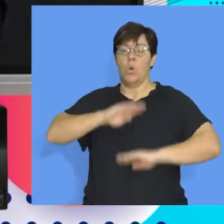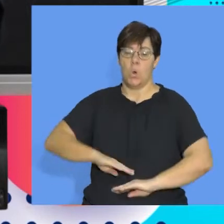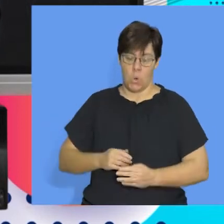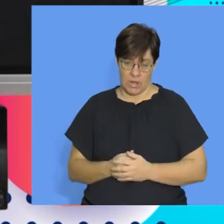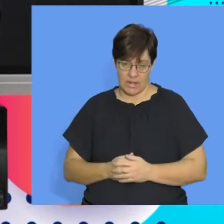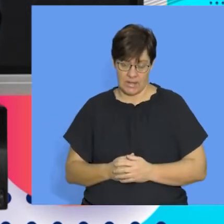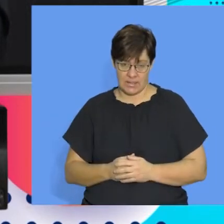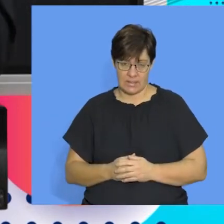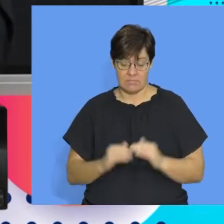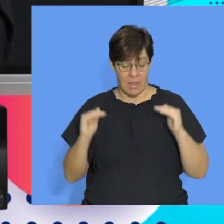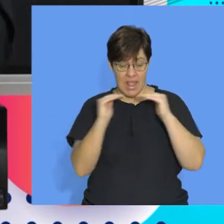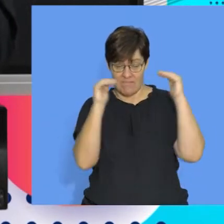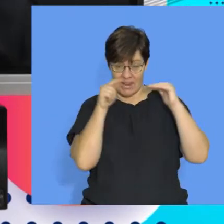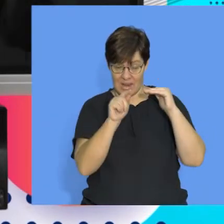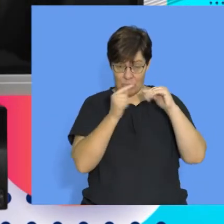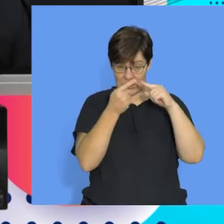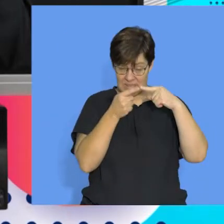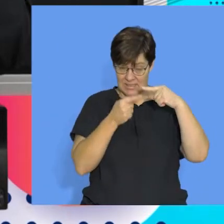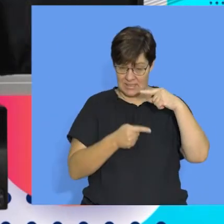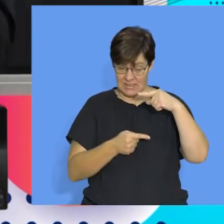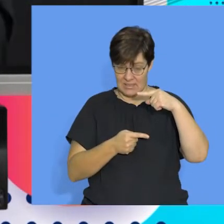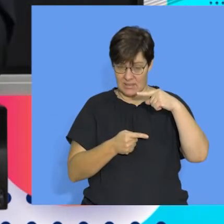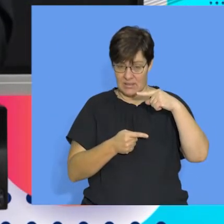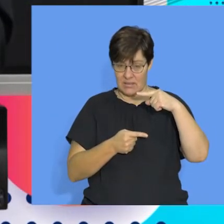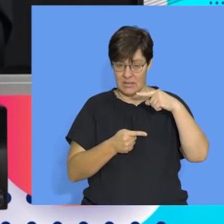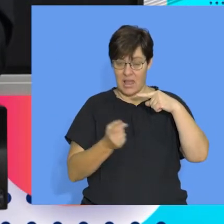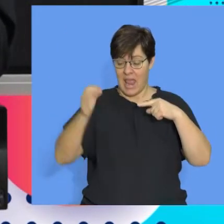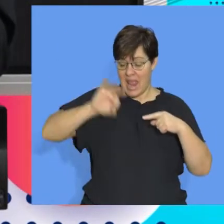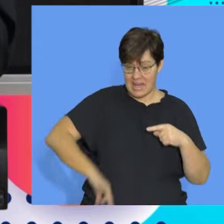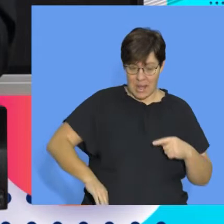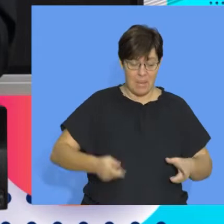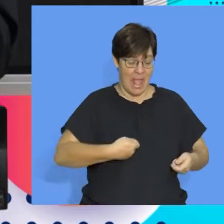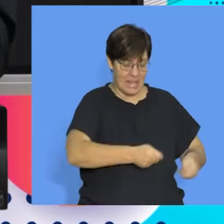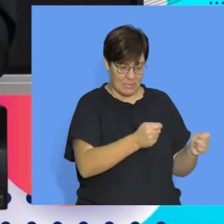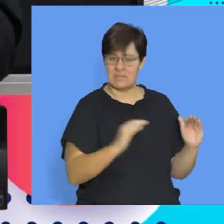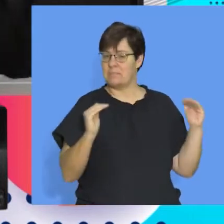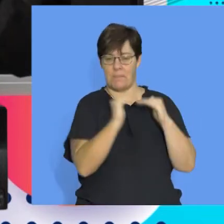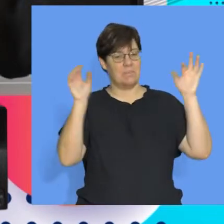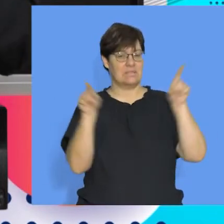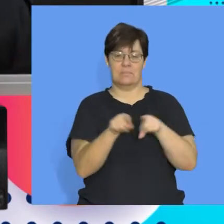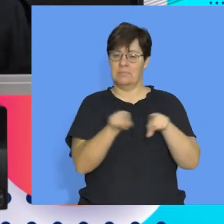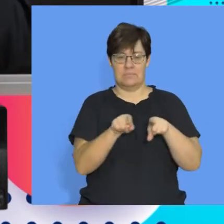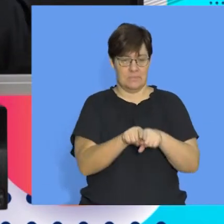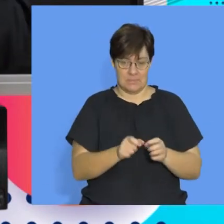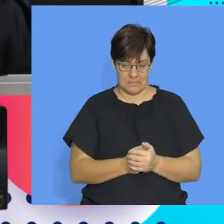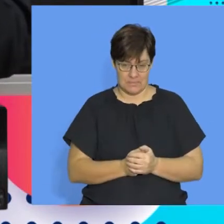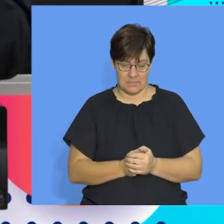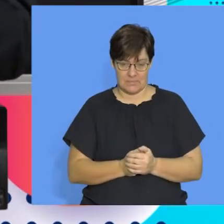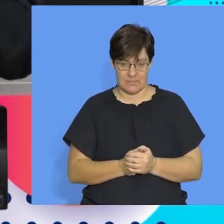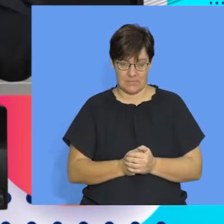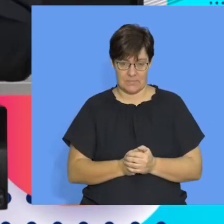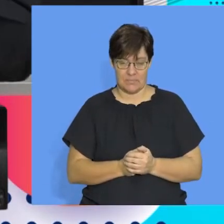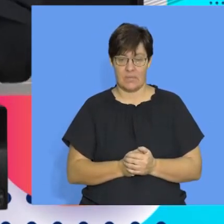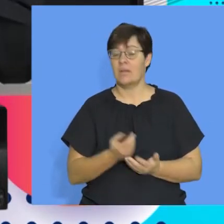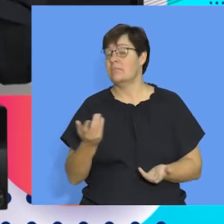at the break even point, your incomes are equal to your expenses, right? They are equal. That means